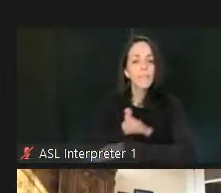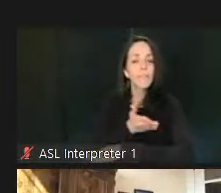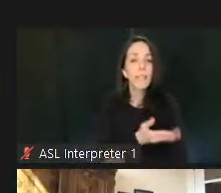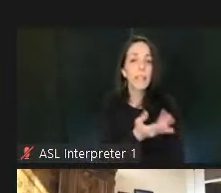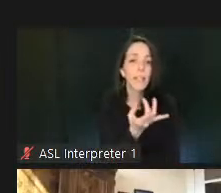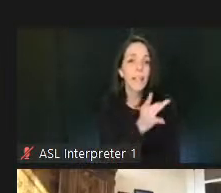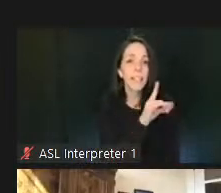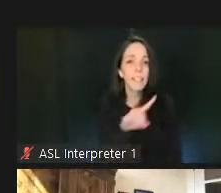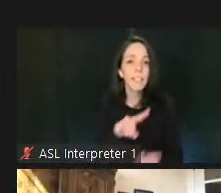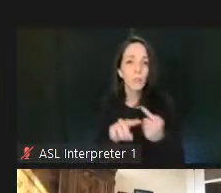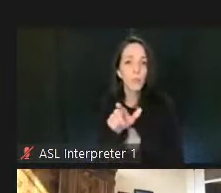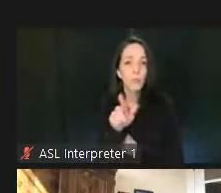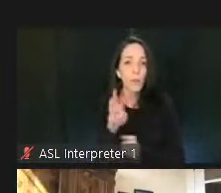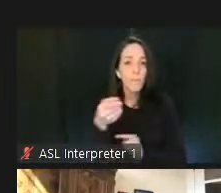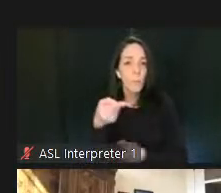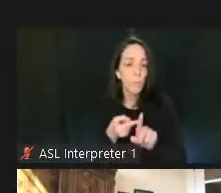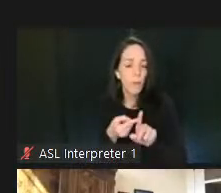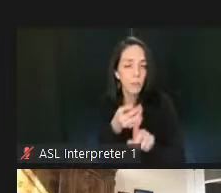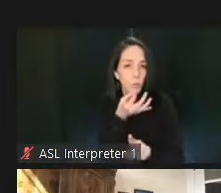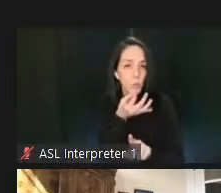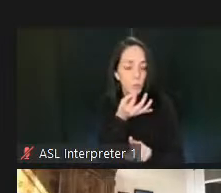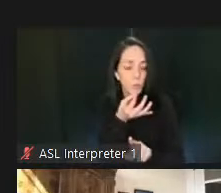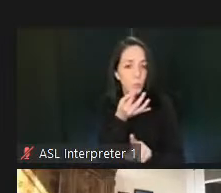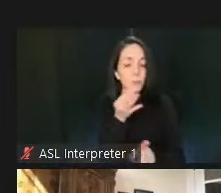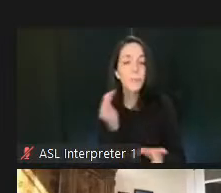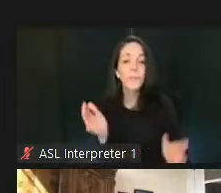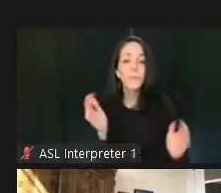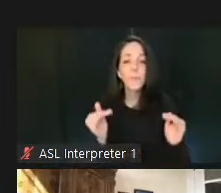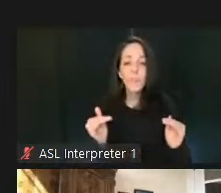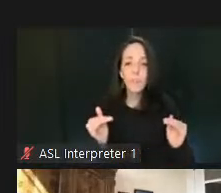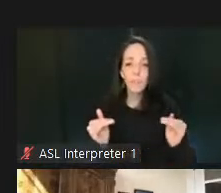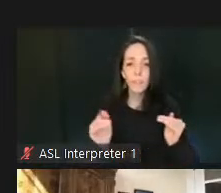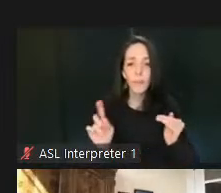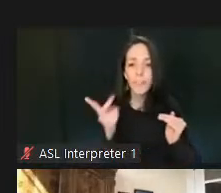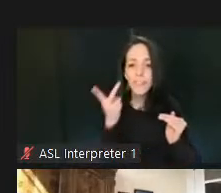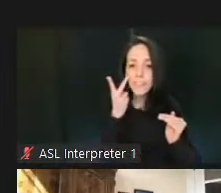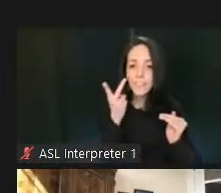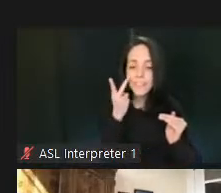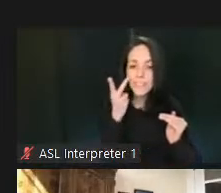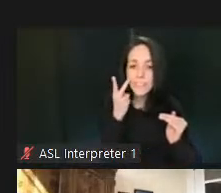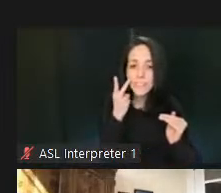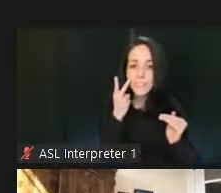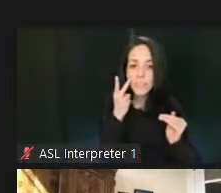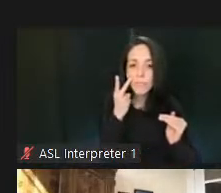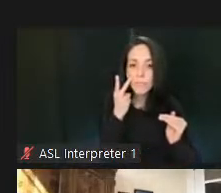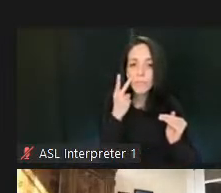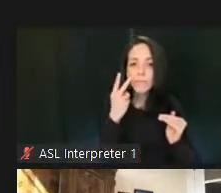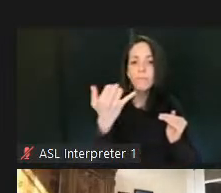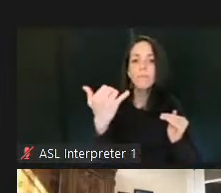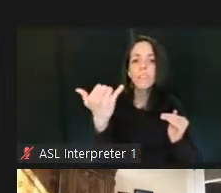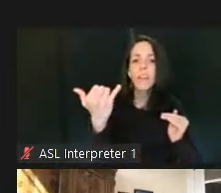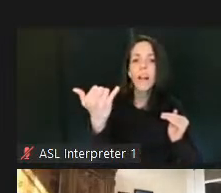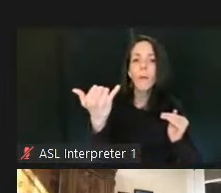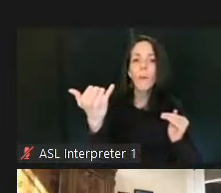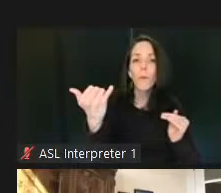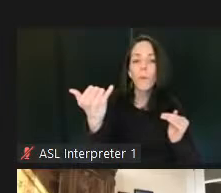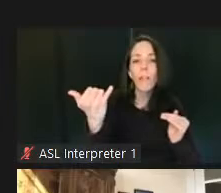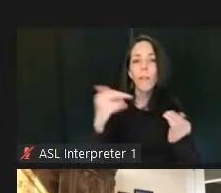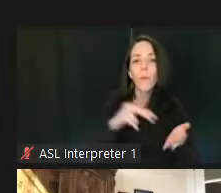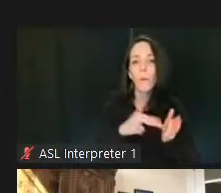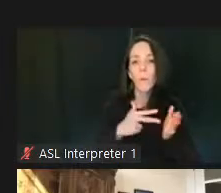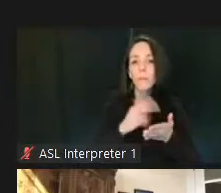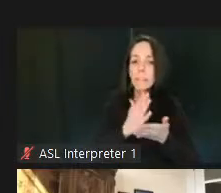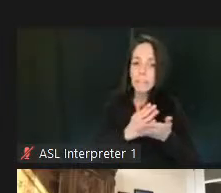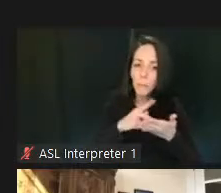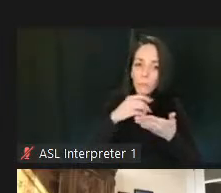months. Where you see the lines, the projects that have sort of a yellow highlight, those indicate projects that